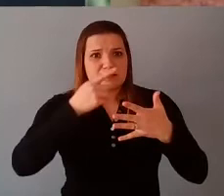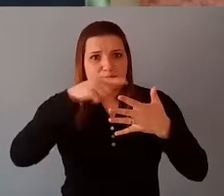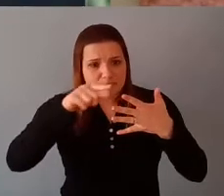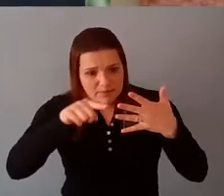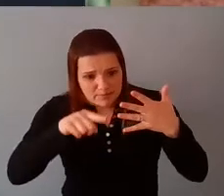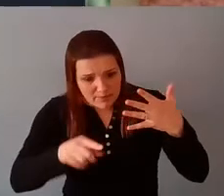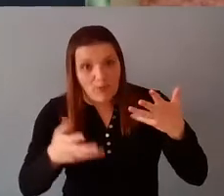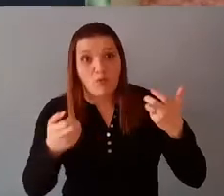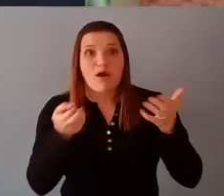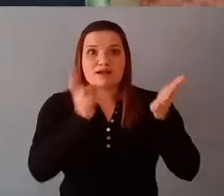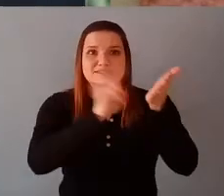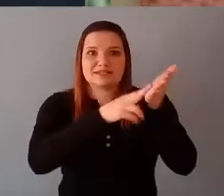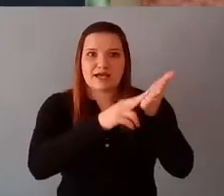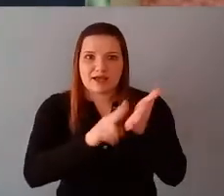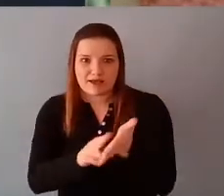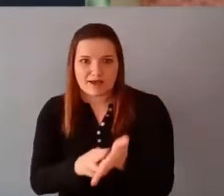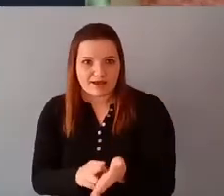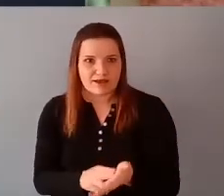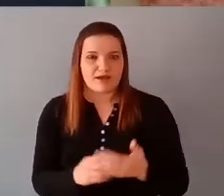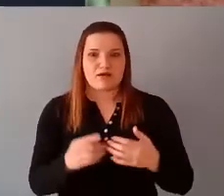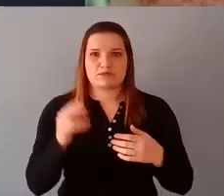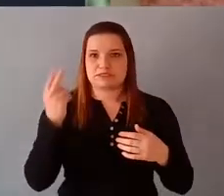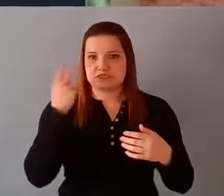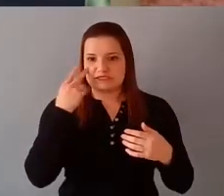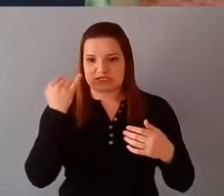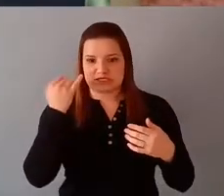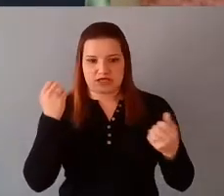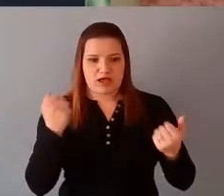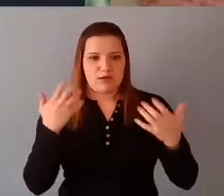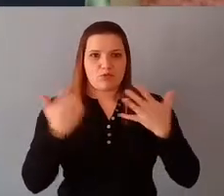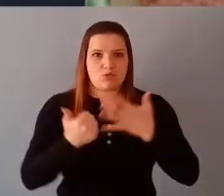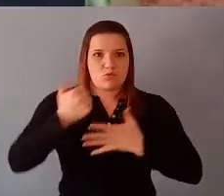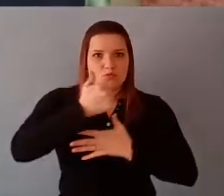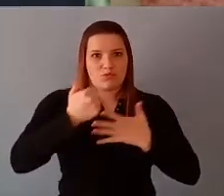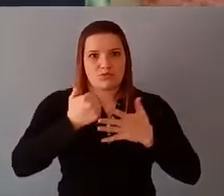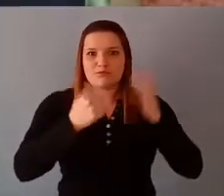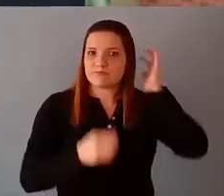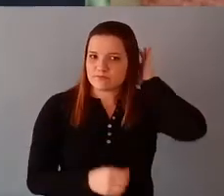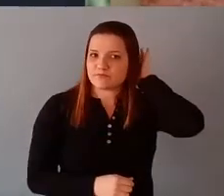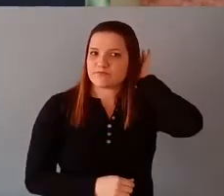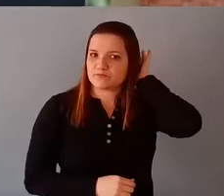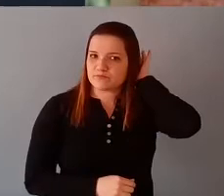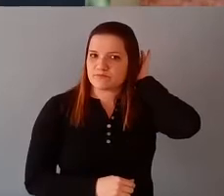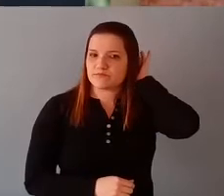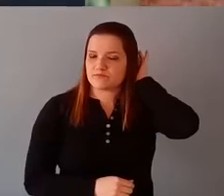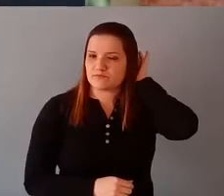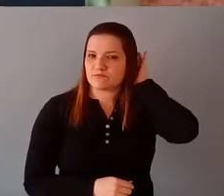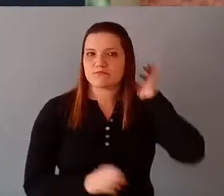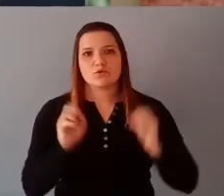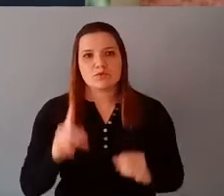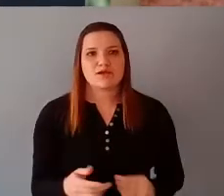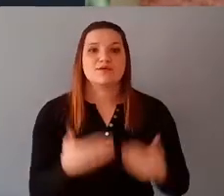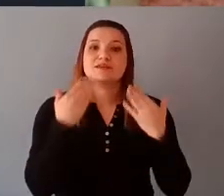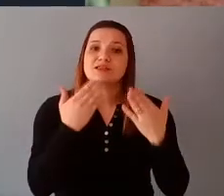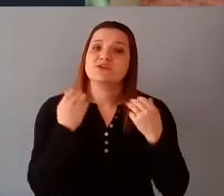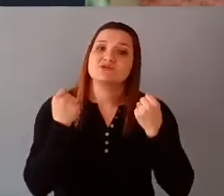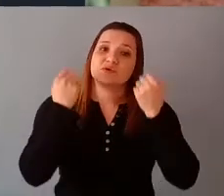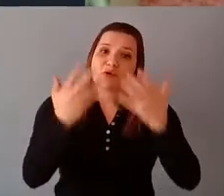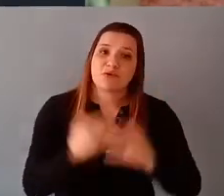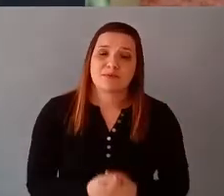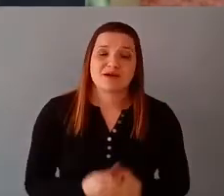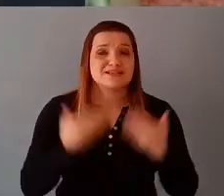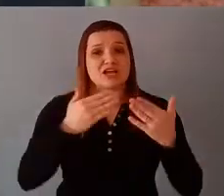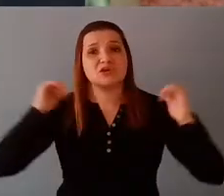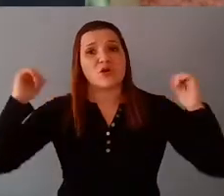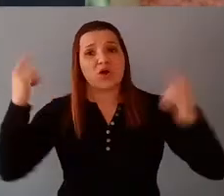to see exactly where we're going to fall in that priority list. Right. Okay. Well, thank you so much, Gary. And thanks